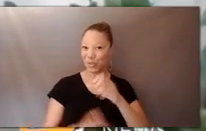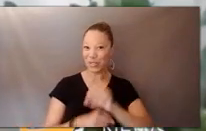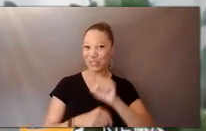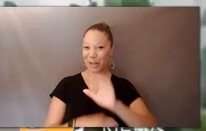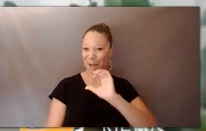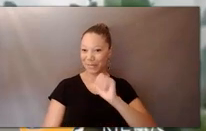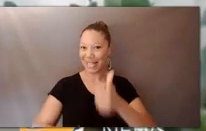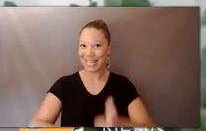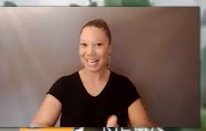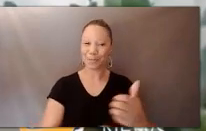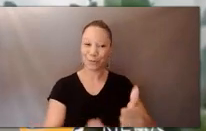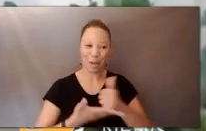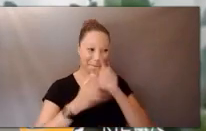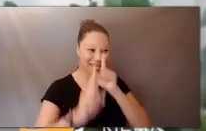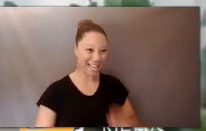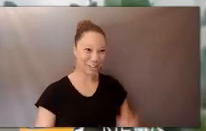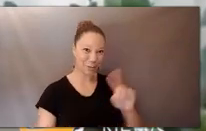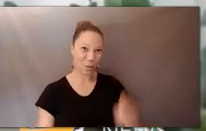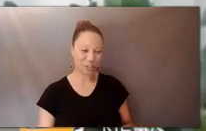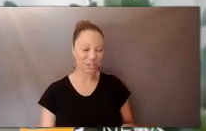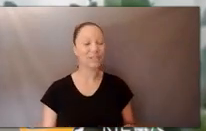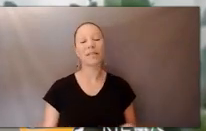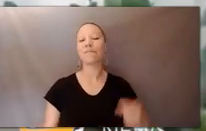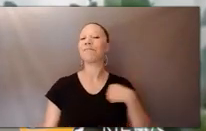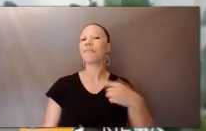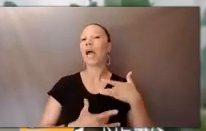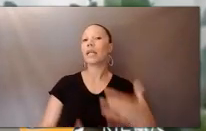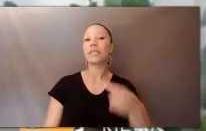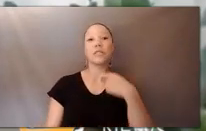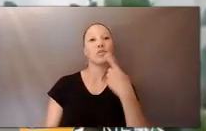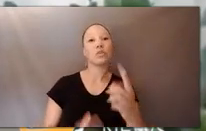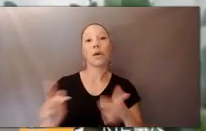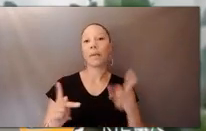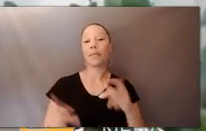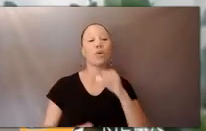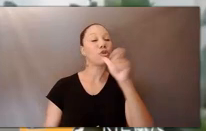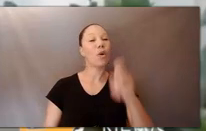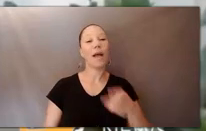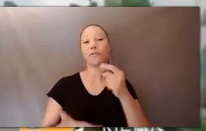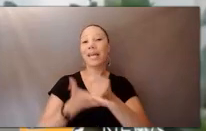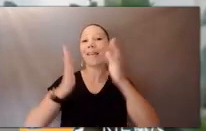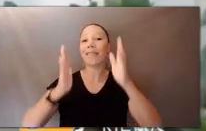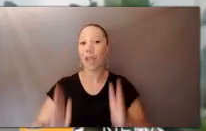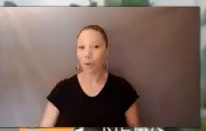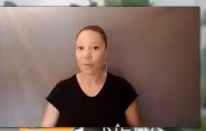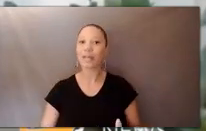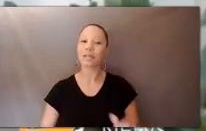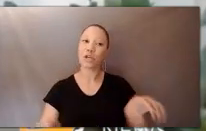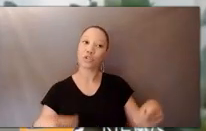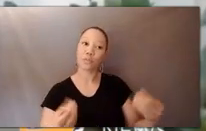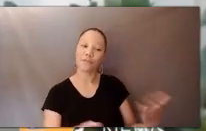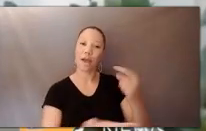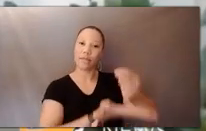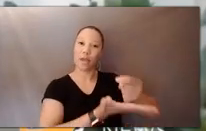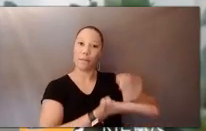this answer, and they really embody what I like to tell people all the time, which is that you don't have to be a therapist to be therapeutic, right?